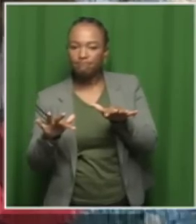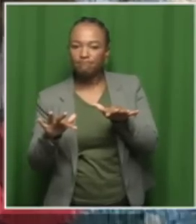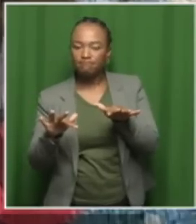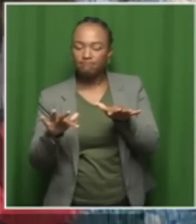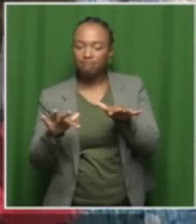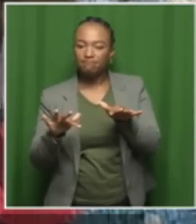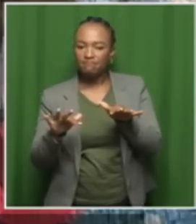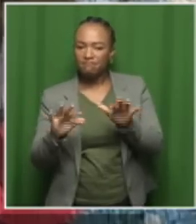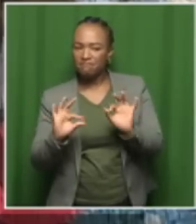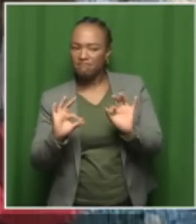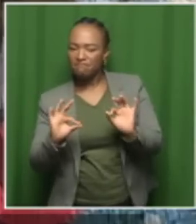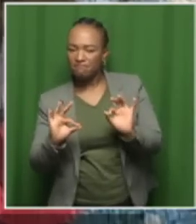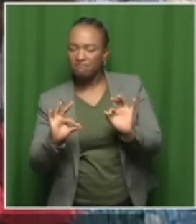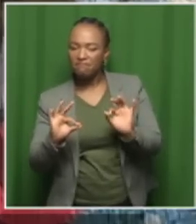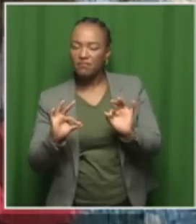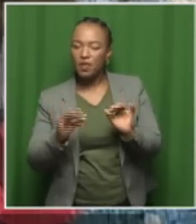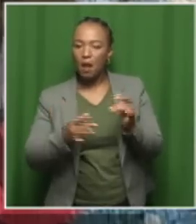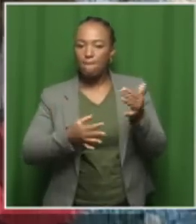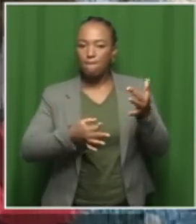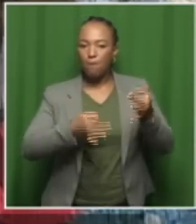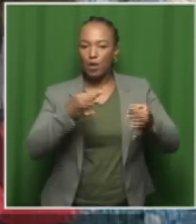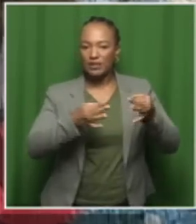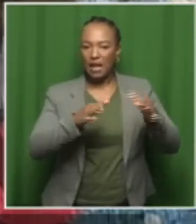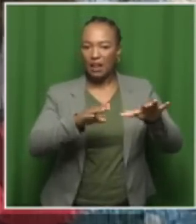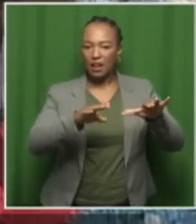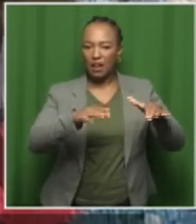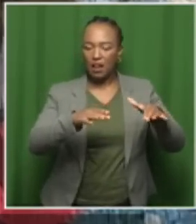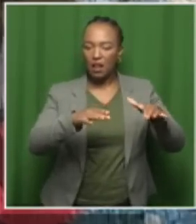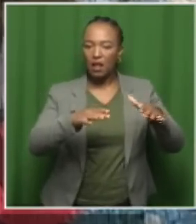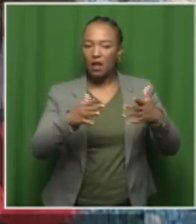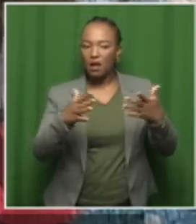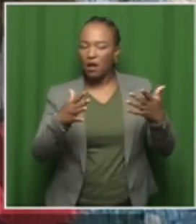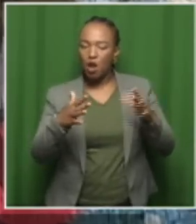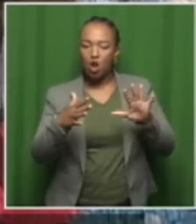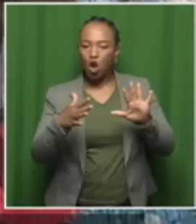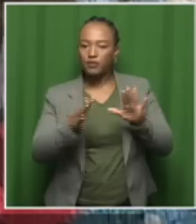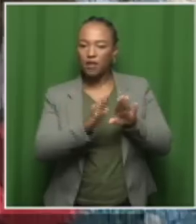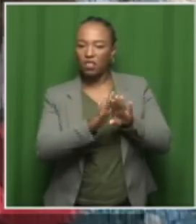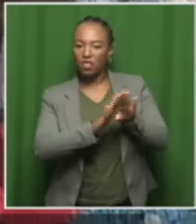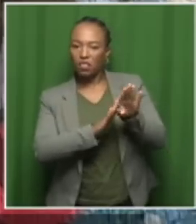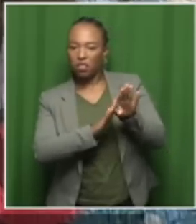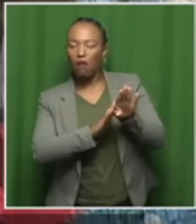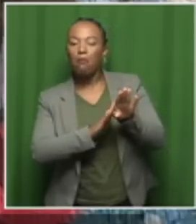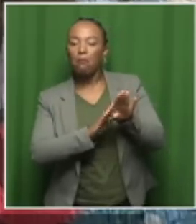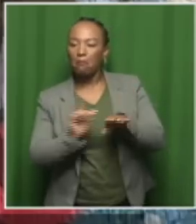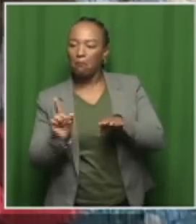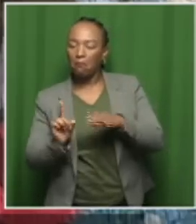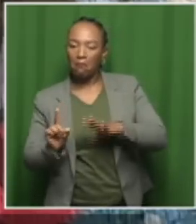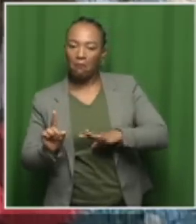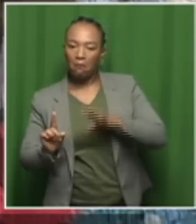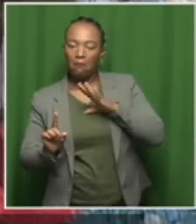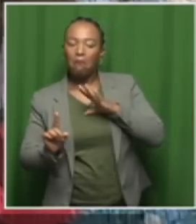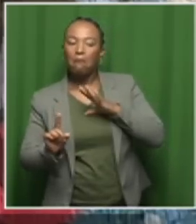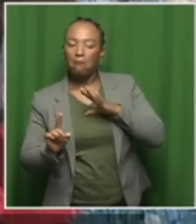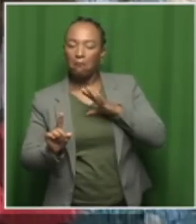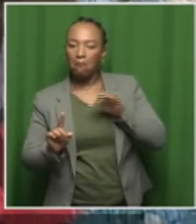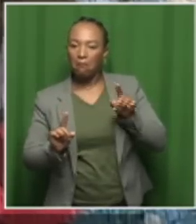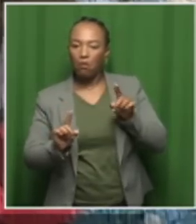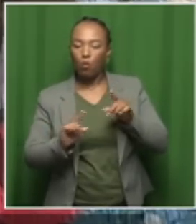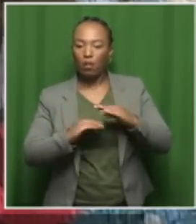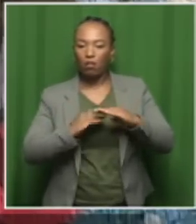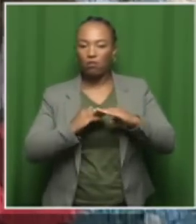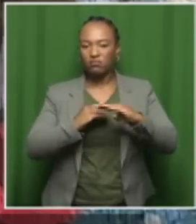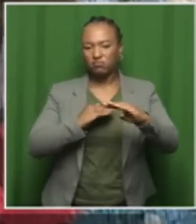in our political spectrum did not gain ascendancy. And there was confidence, therefore, that we would have continued